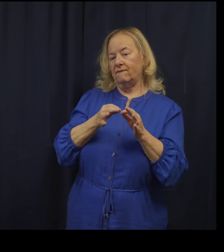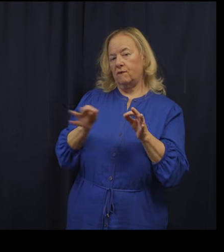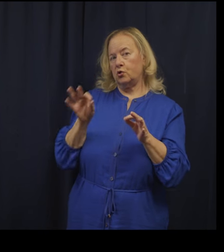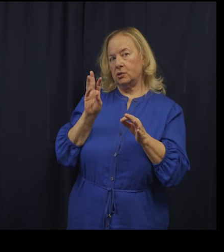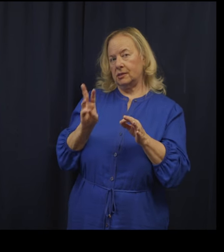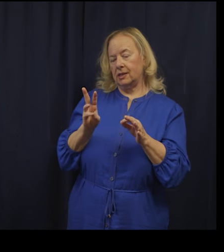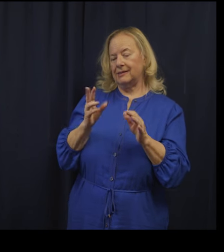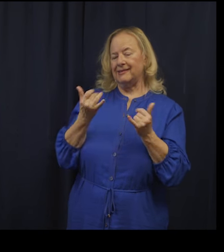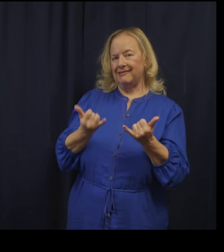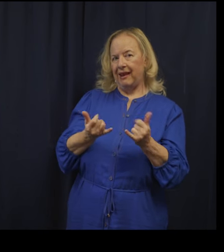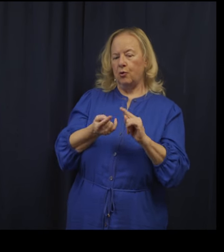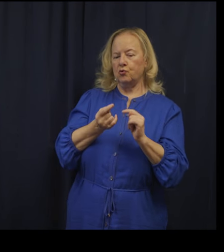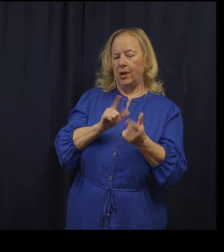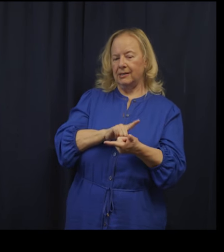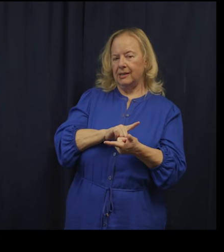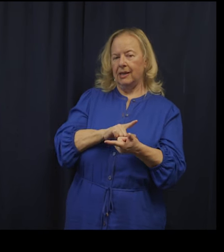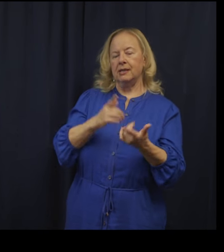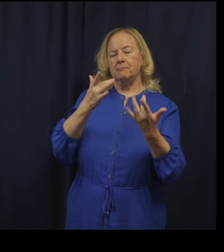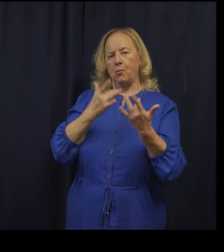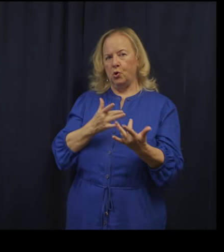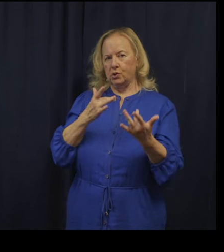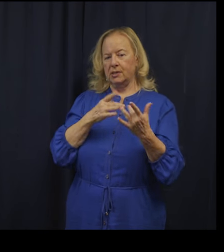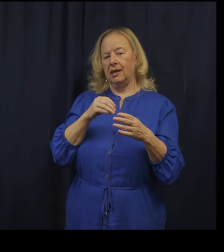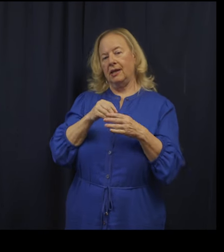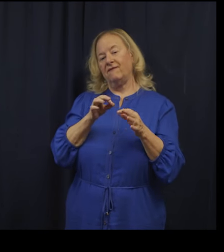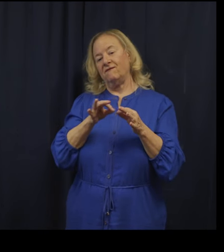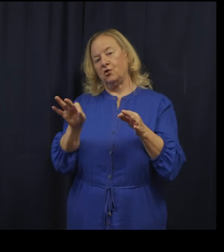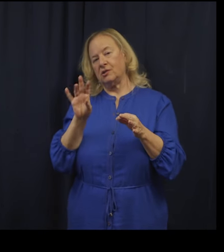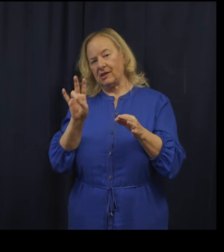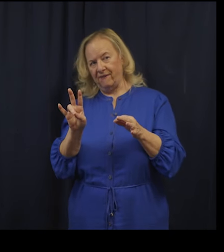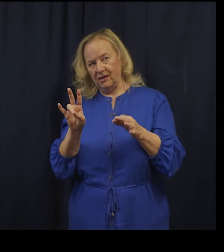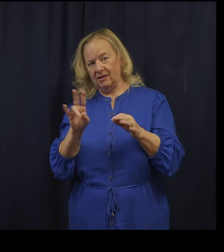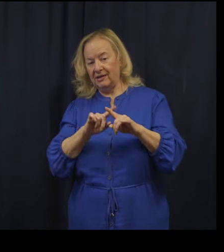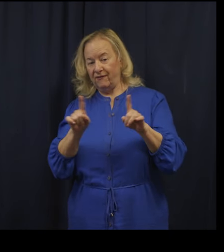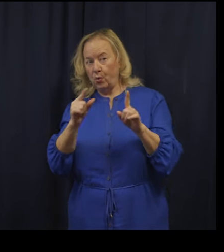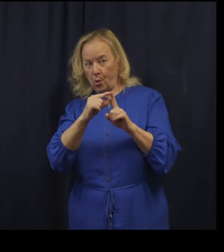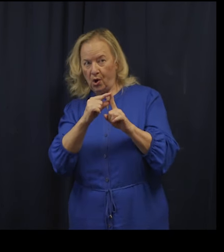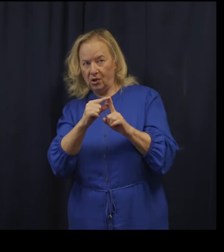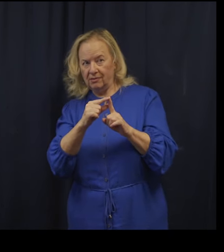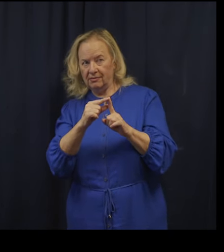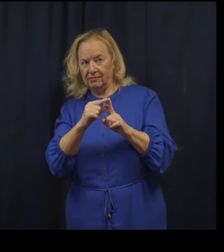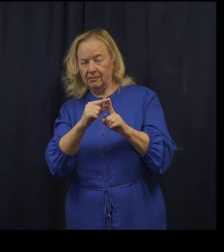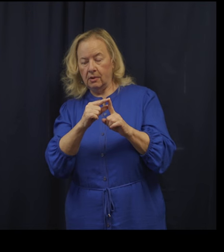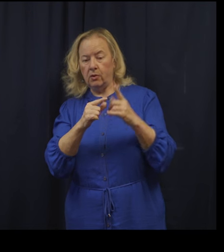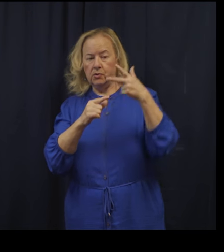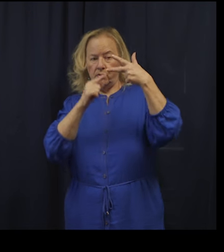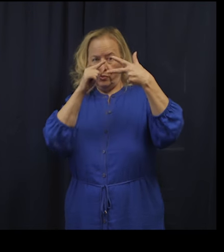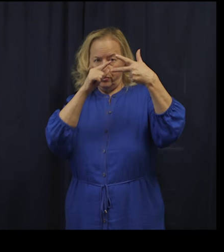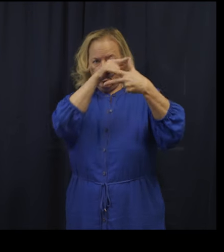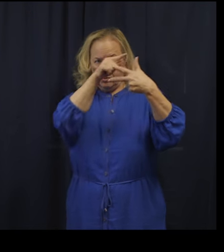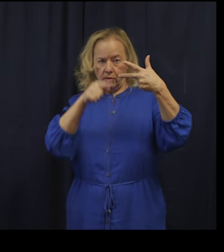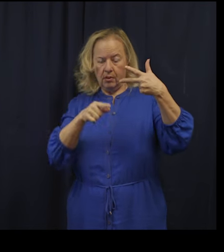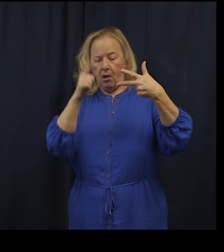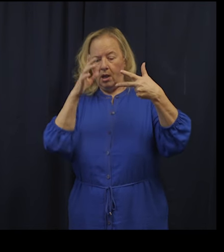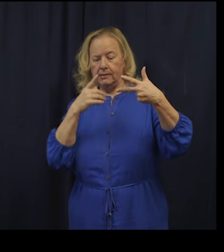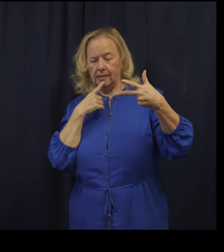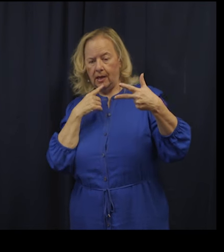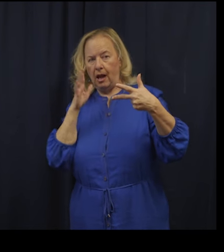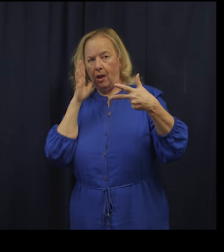6, is translated as mercy in verse 7. Okay, so there's three, and God is